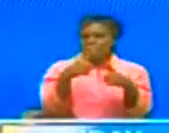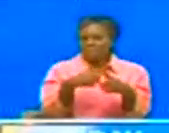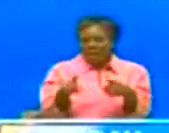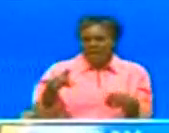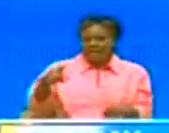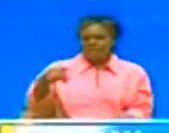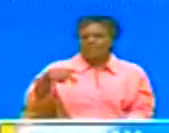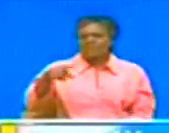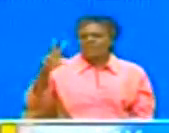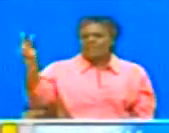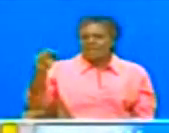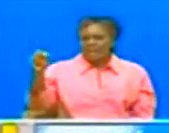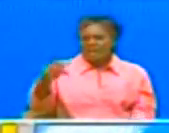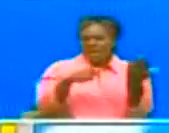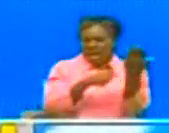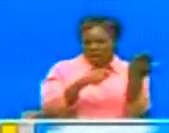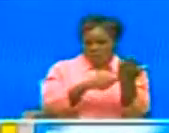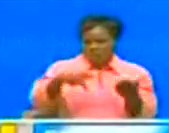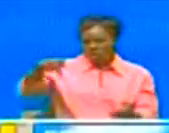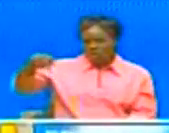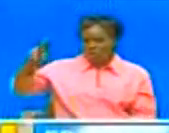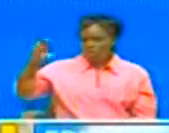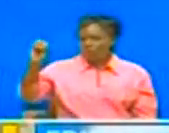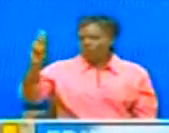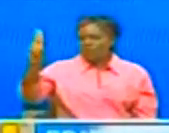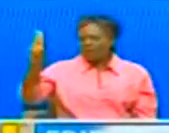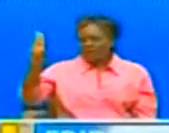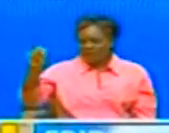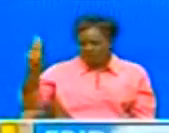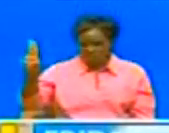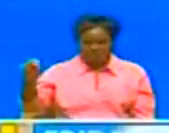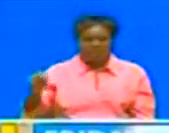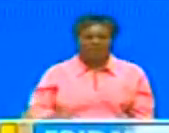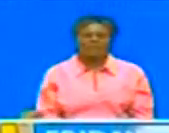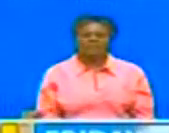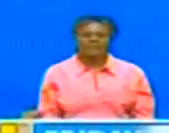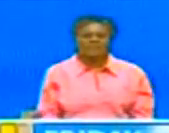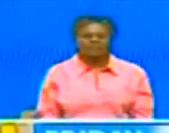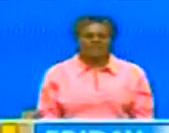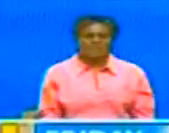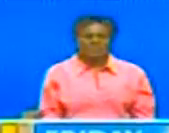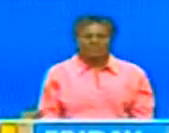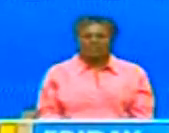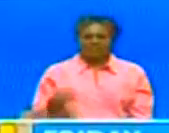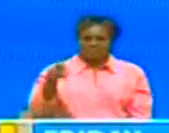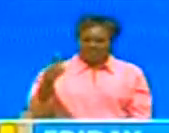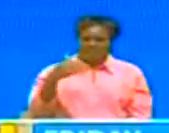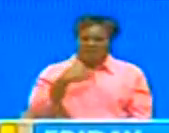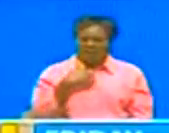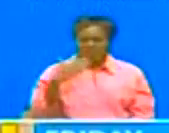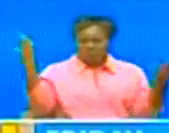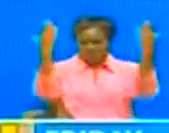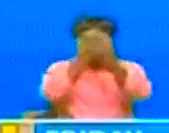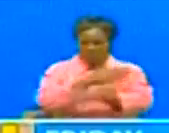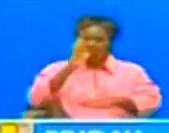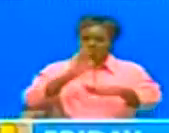noun form is pronunciation, not pronunciation. All right. Yes. Willis, it's great to have you tonight,